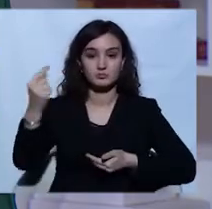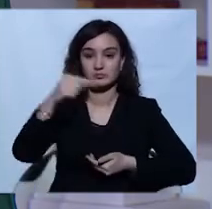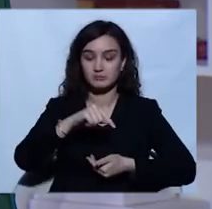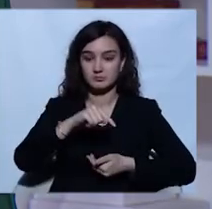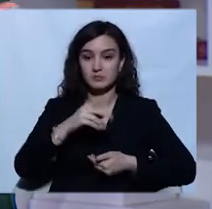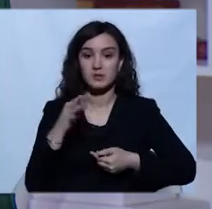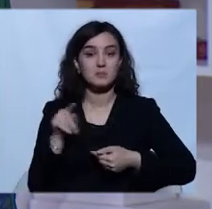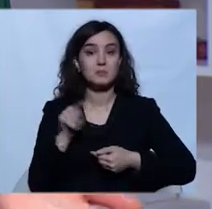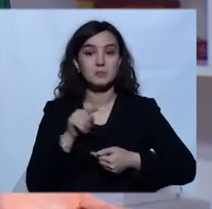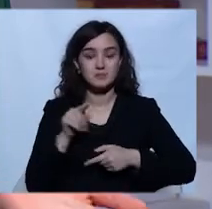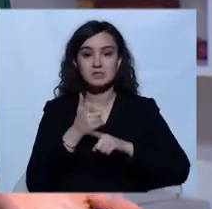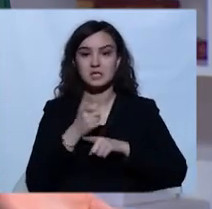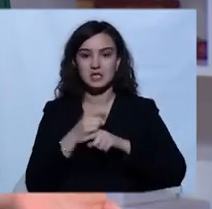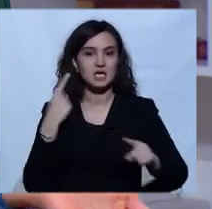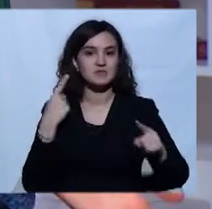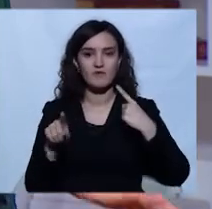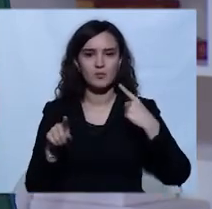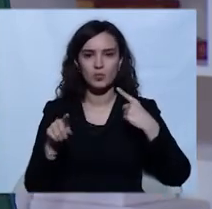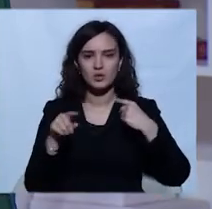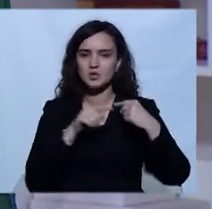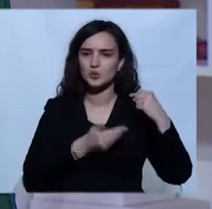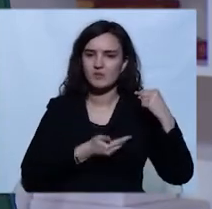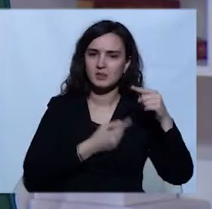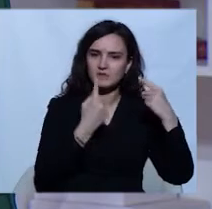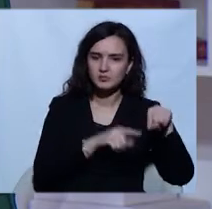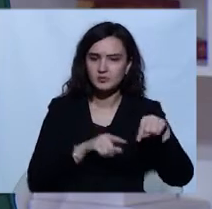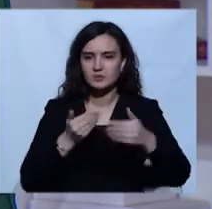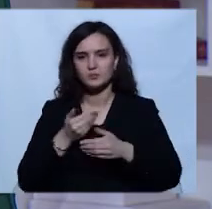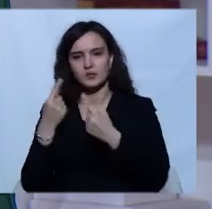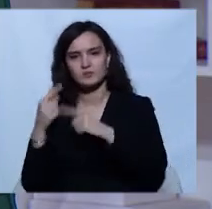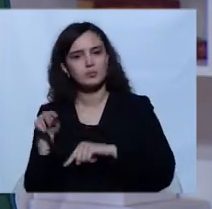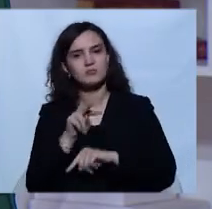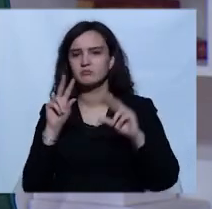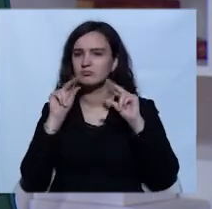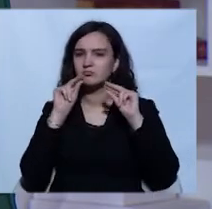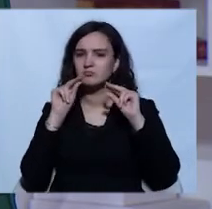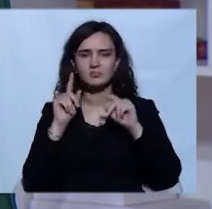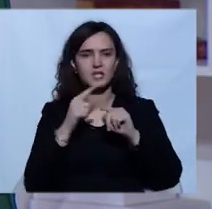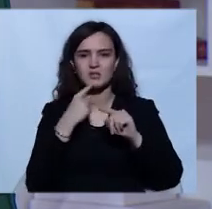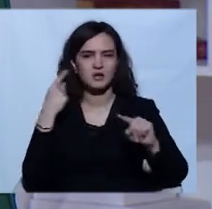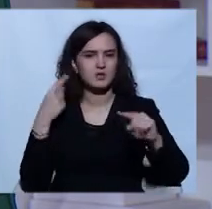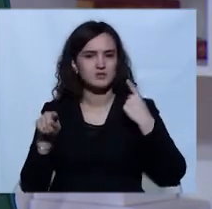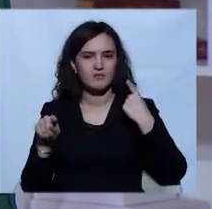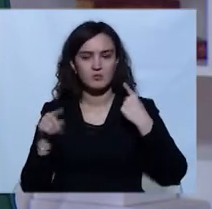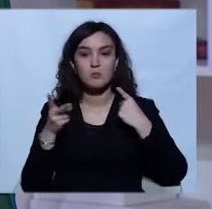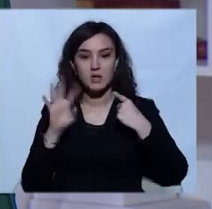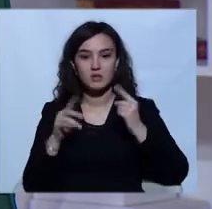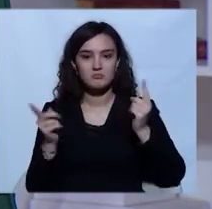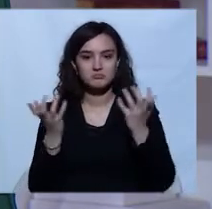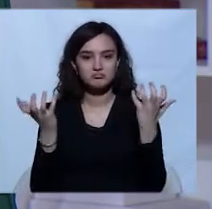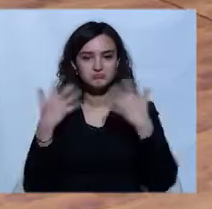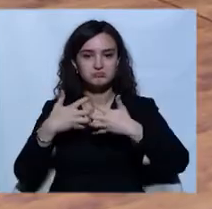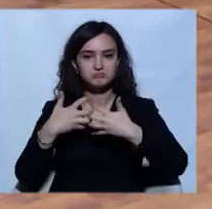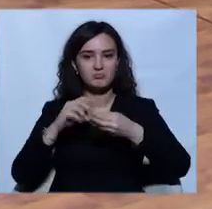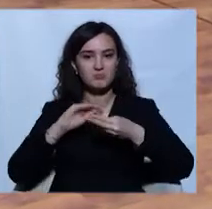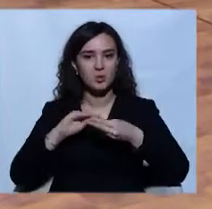though they come from very different backgrounds and they don't speak the same language, they become really good friends, they